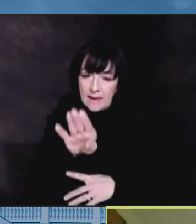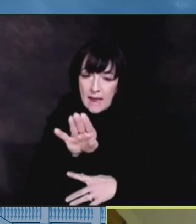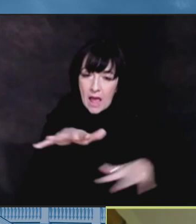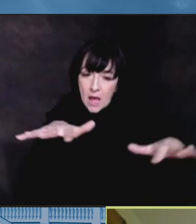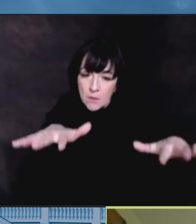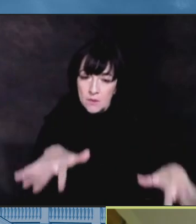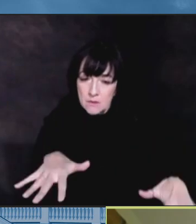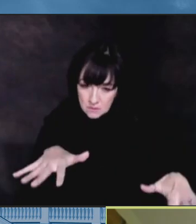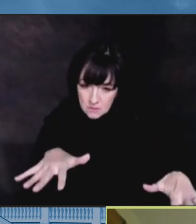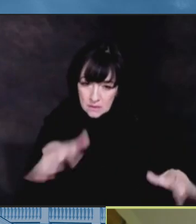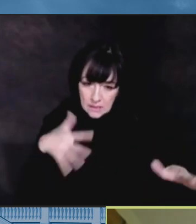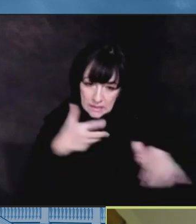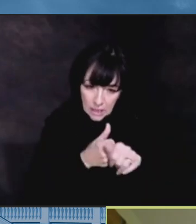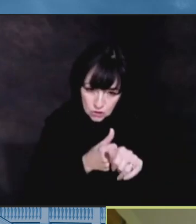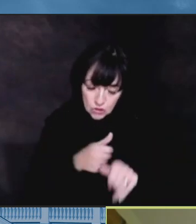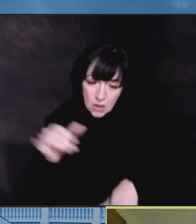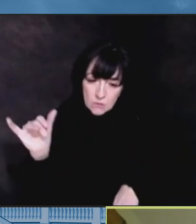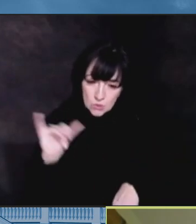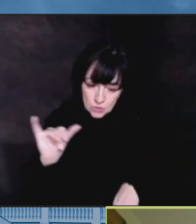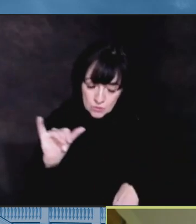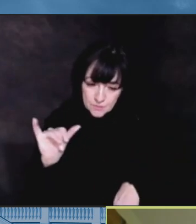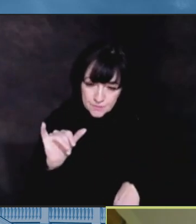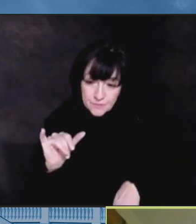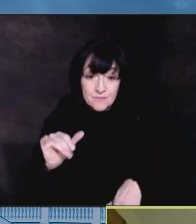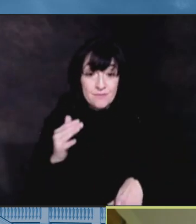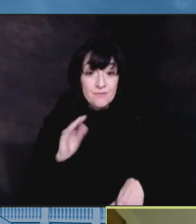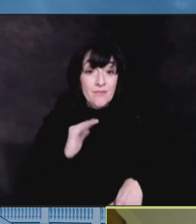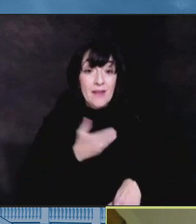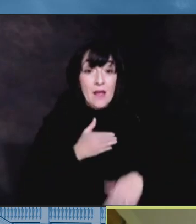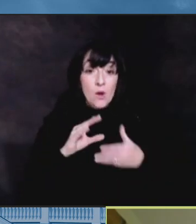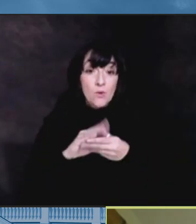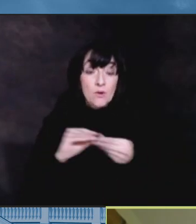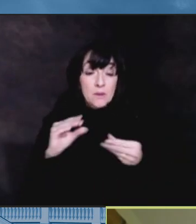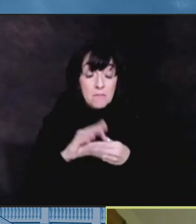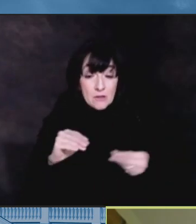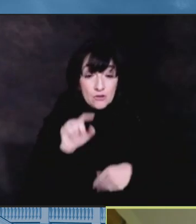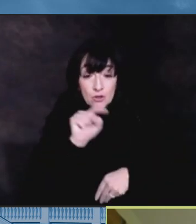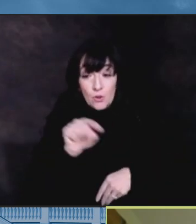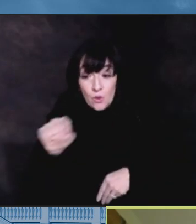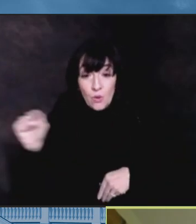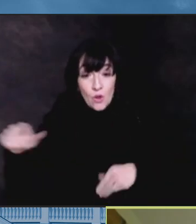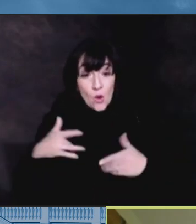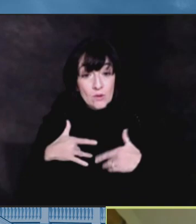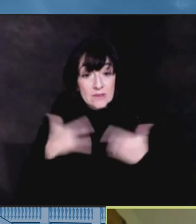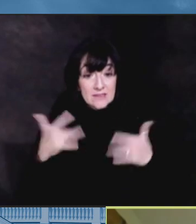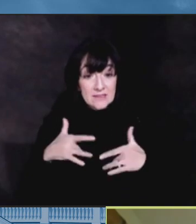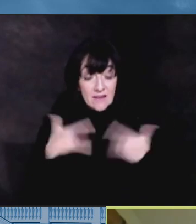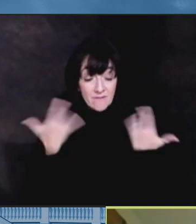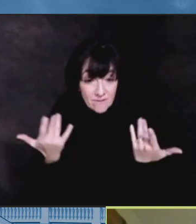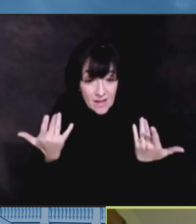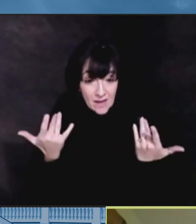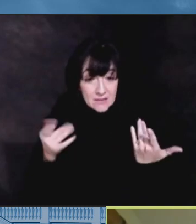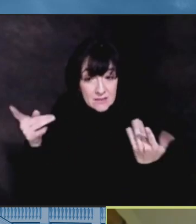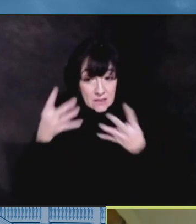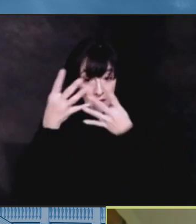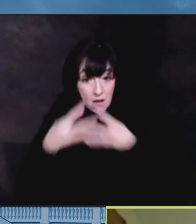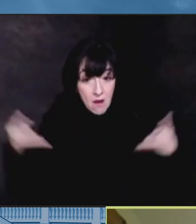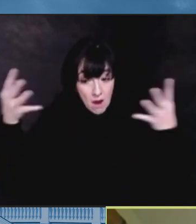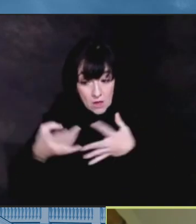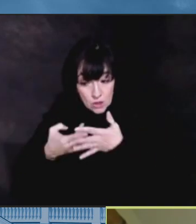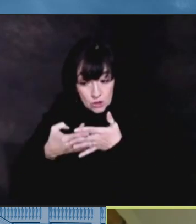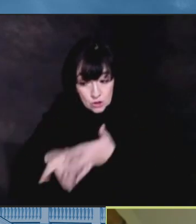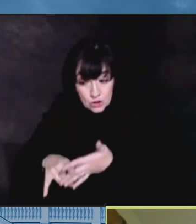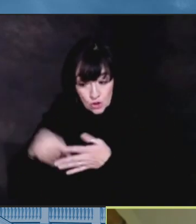I think, our messaging is going to be those events are Thanksgiving's a week, Hanukkah starts in